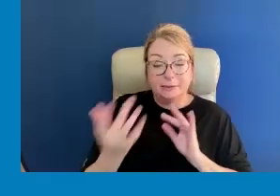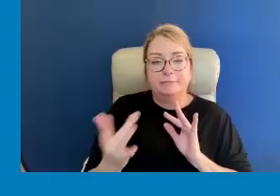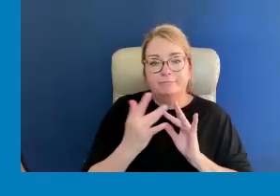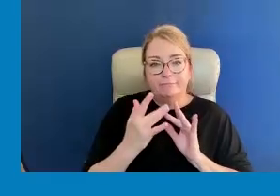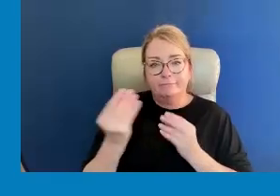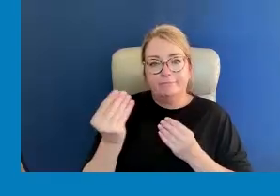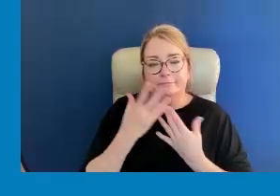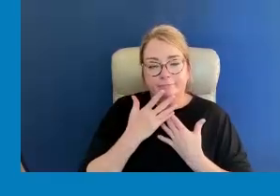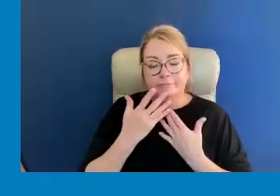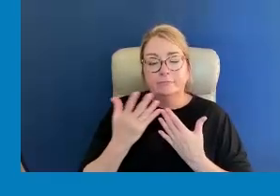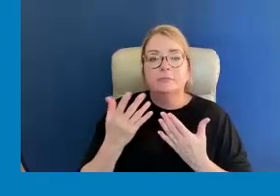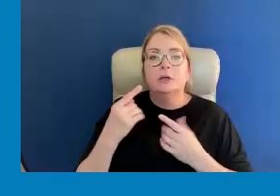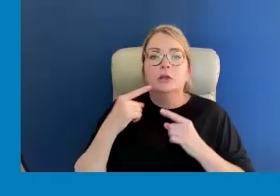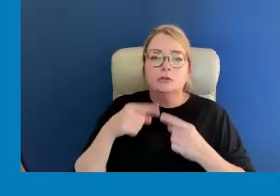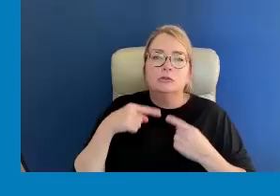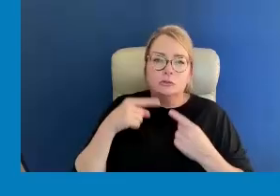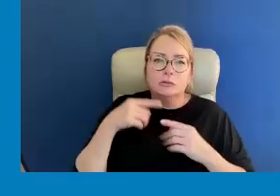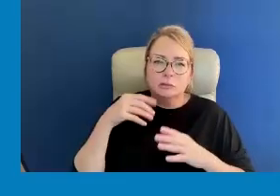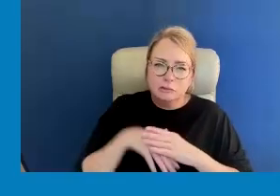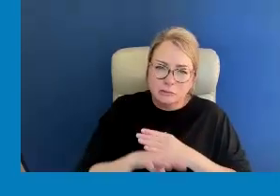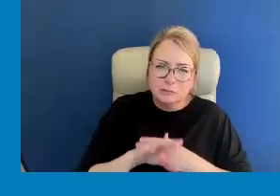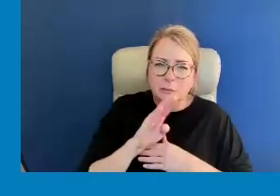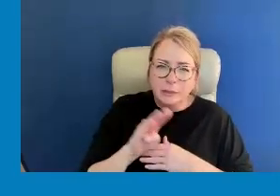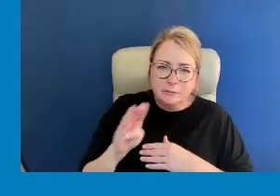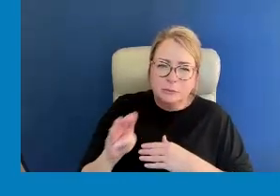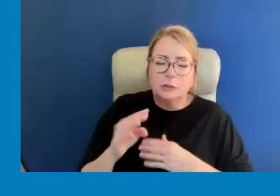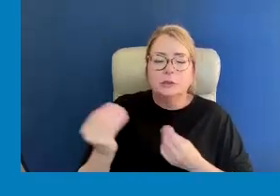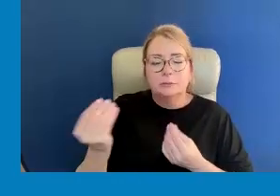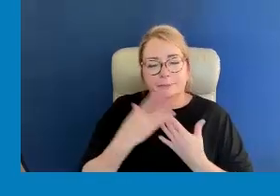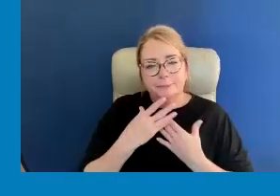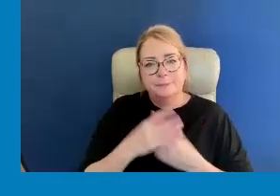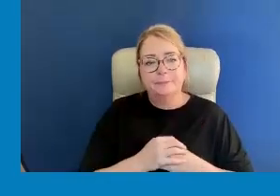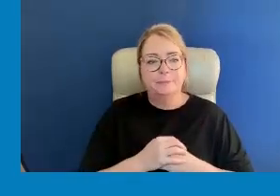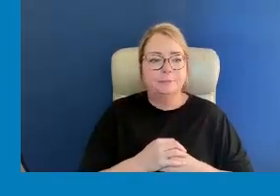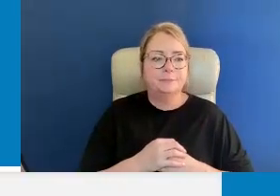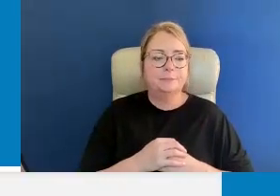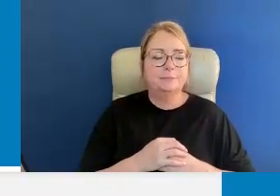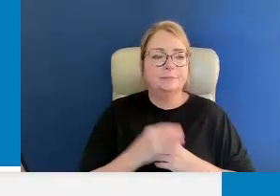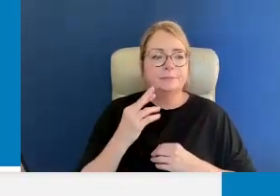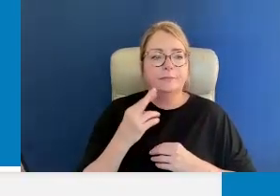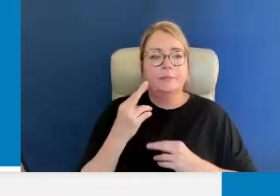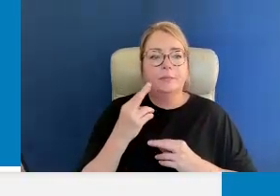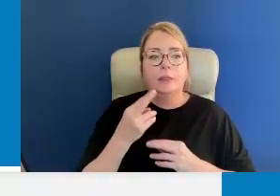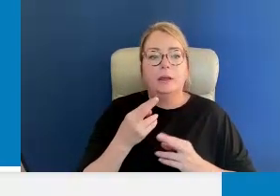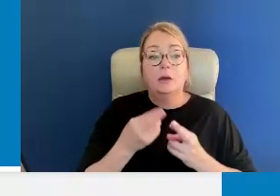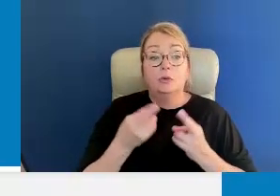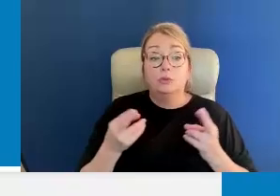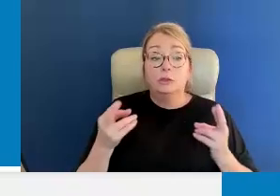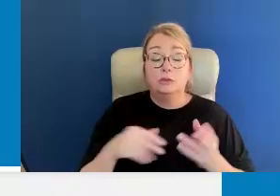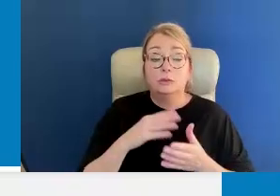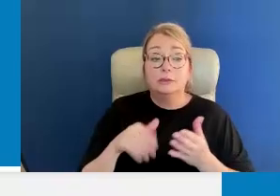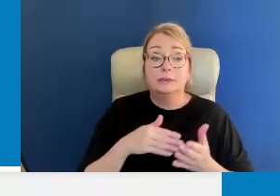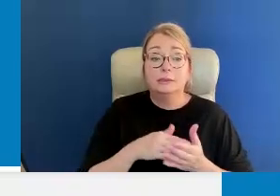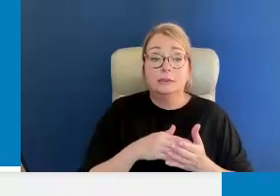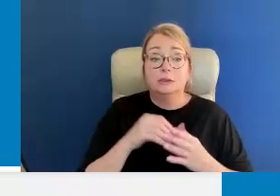into Benefit Bridge, reach out to us so that we can get that reset and situated for you. Now, the Resource Center in Benefit Bridge is